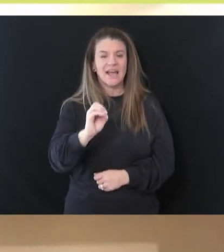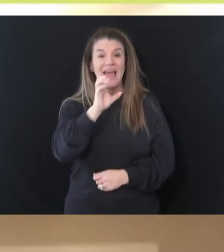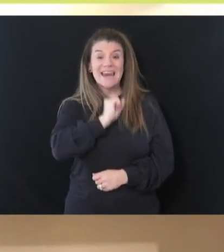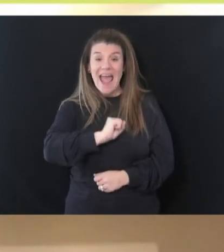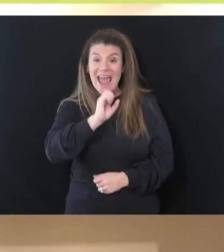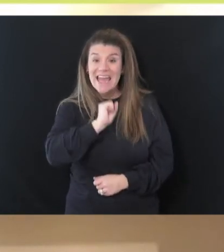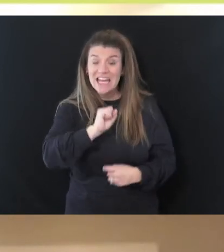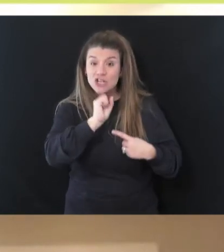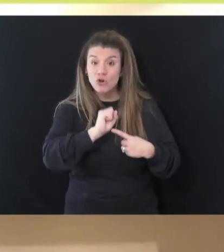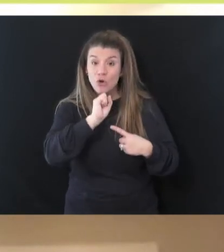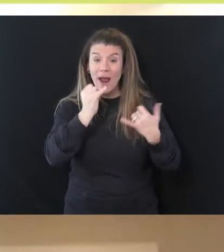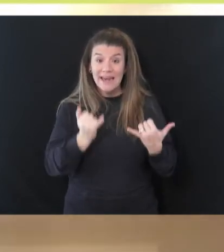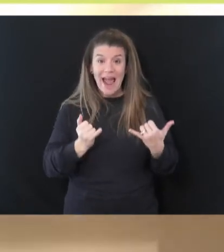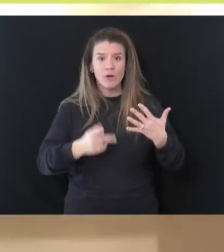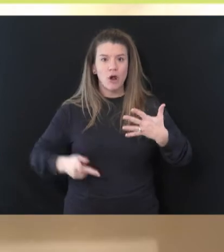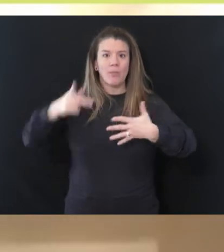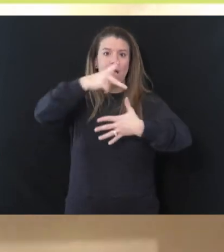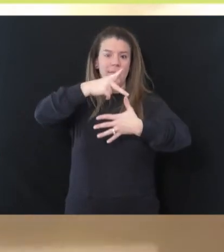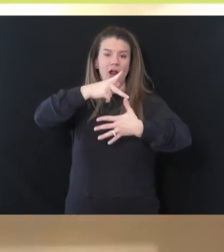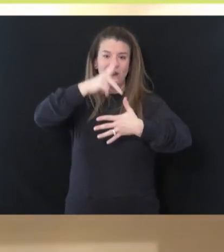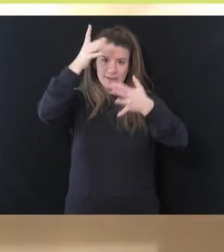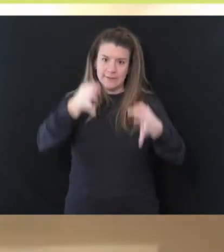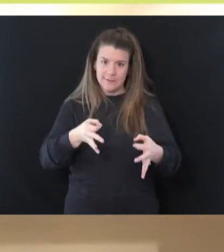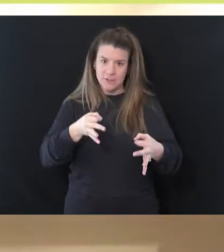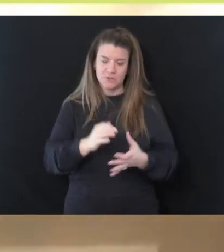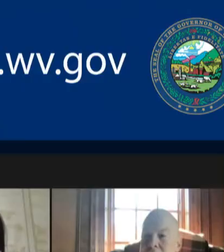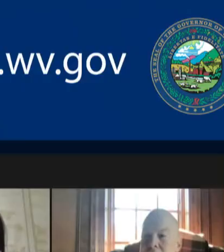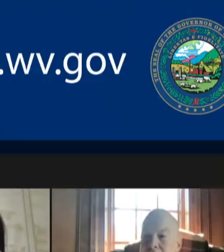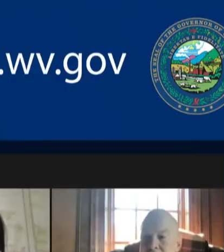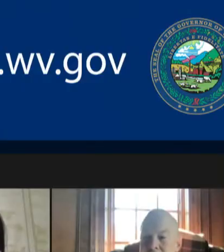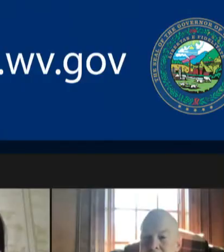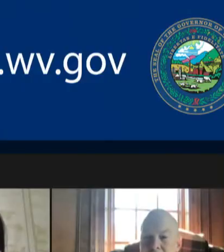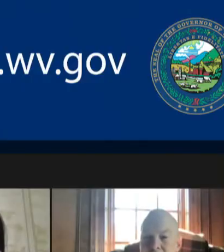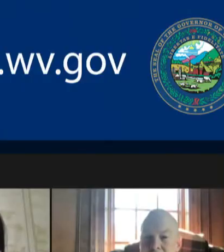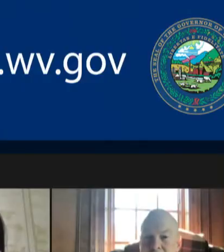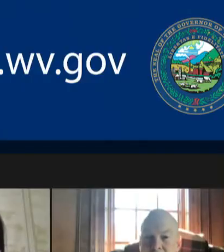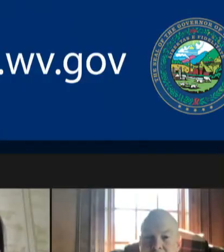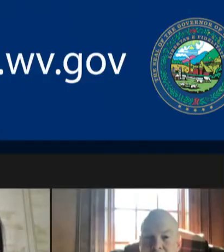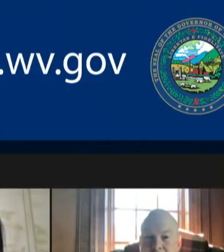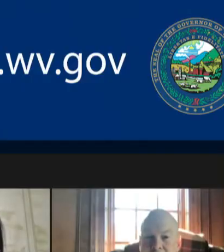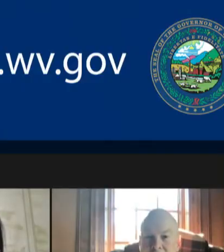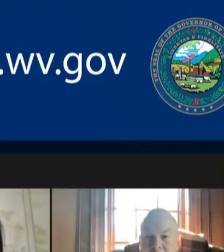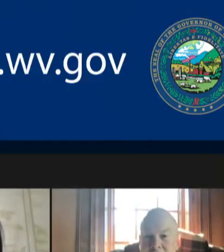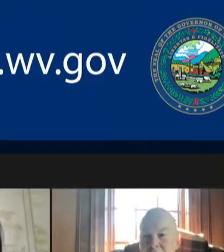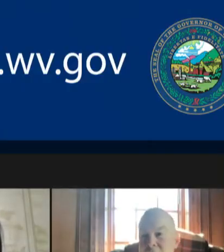is our primary factor. All right, thank you, June. Governor, I'll turn it back to you.